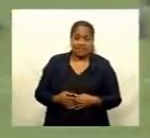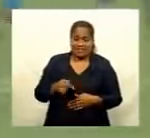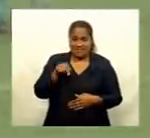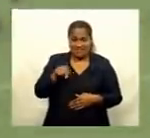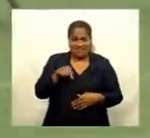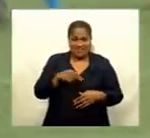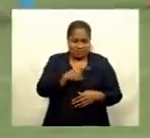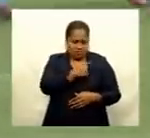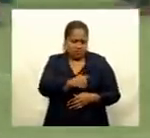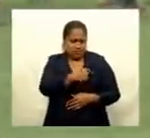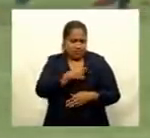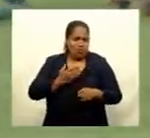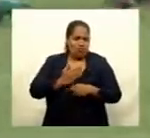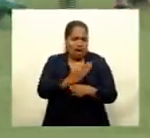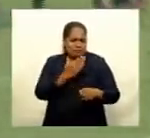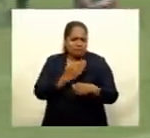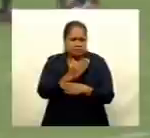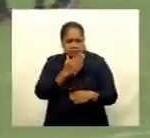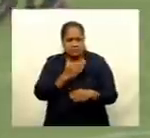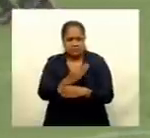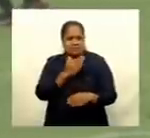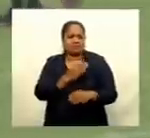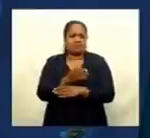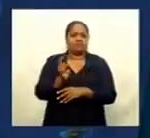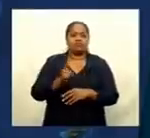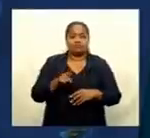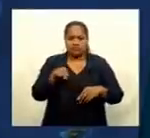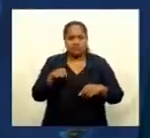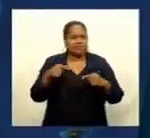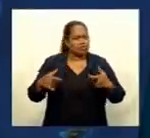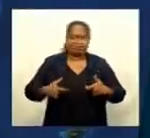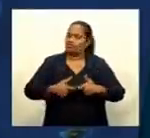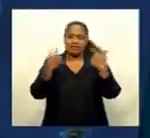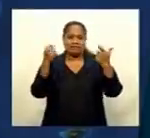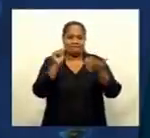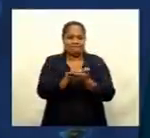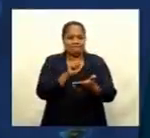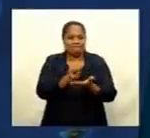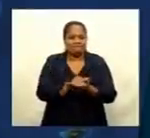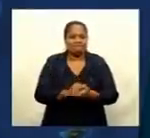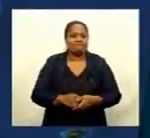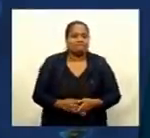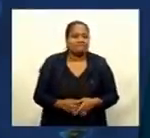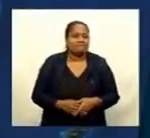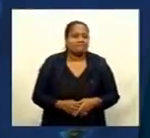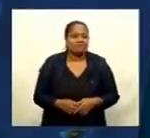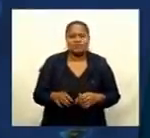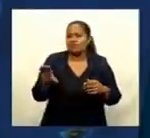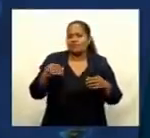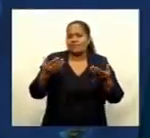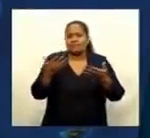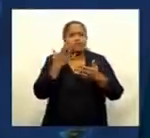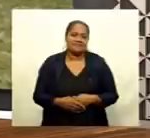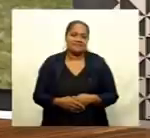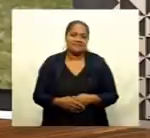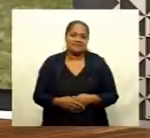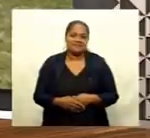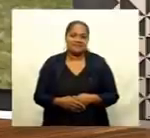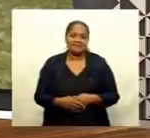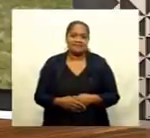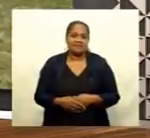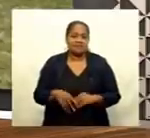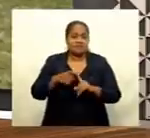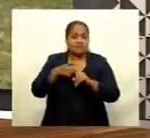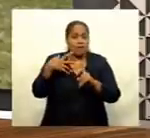and dedication of these athletes who have been challenged a lot ever since we've had the pandemic. Former